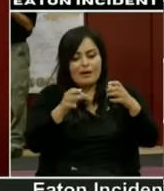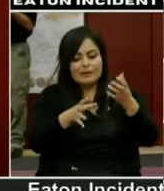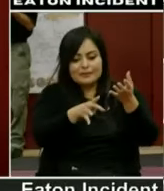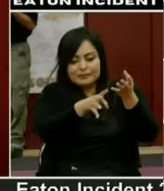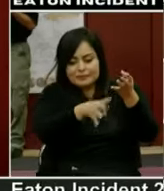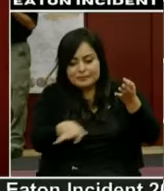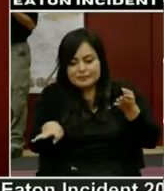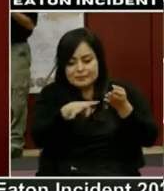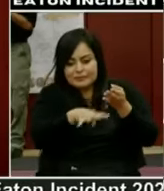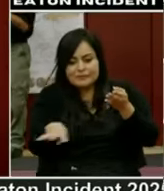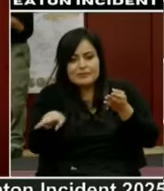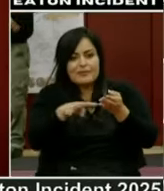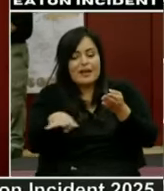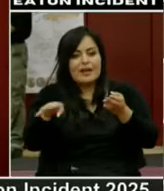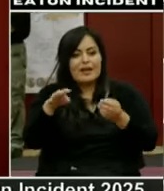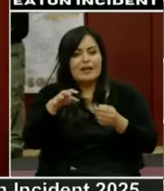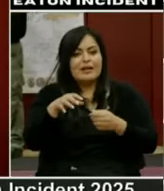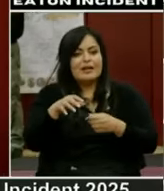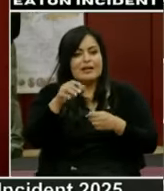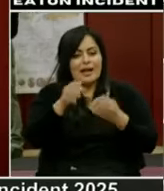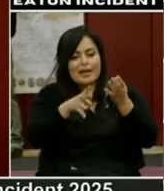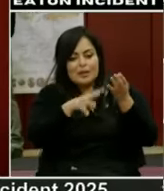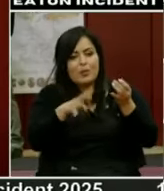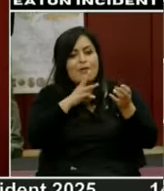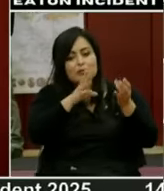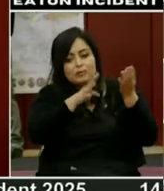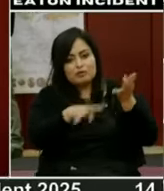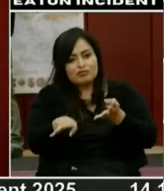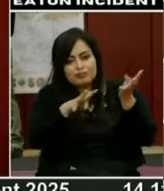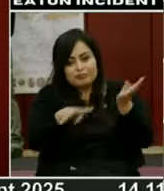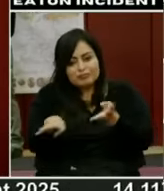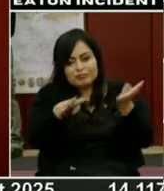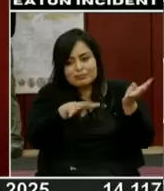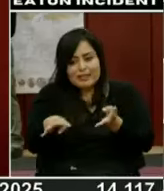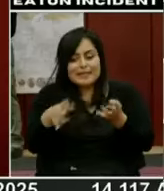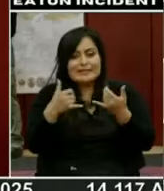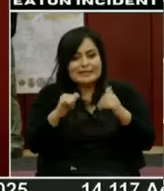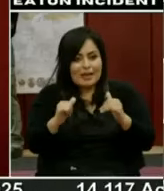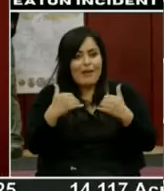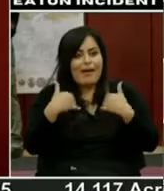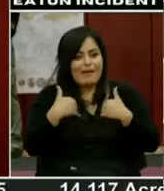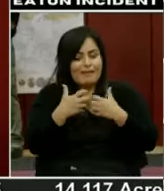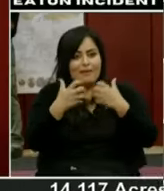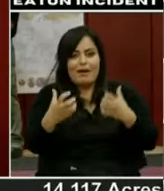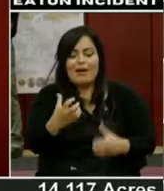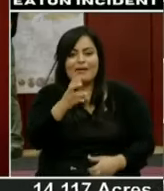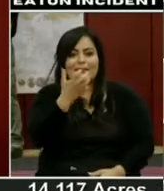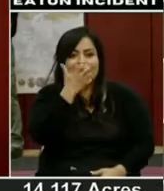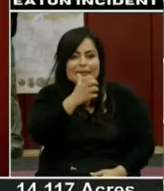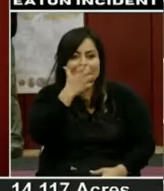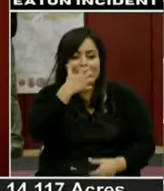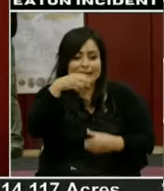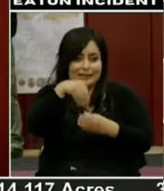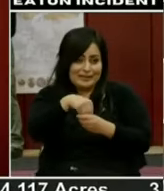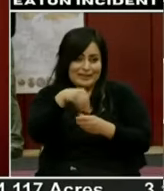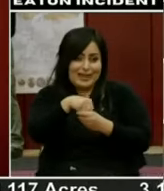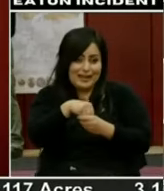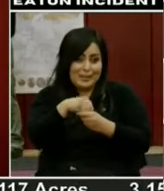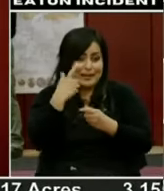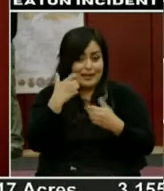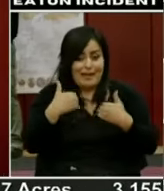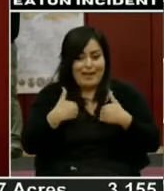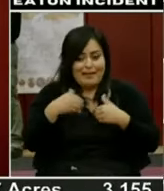get infrared flowing over the fire. These drainages are showing quite a bit of heat still inside just because that's where the most fuel